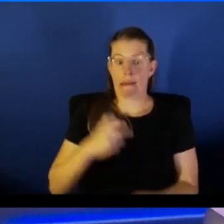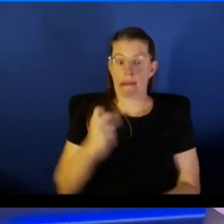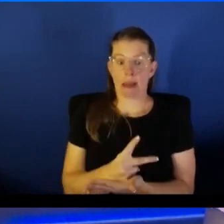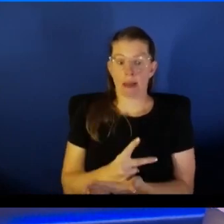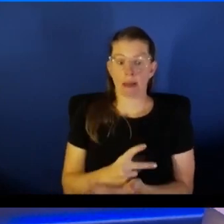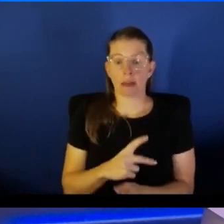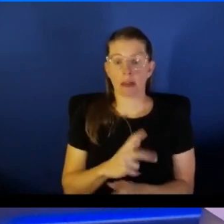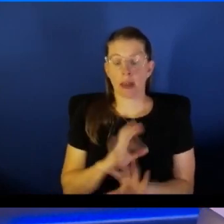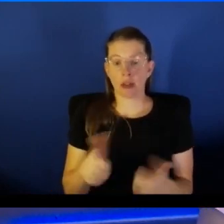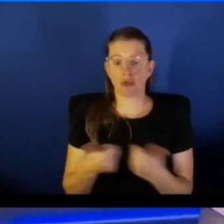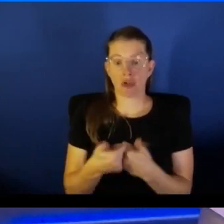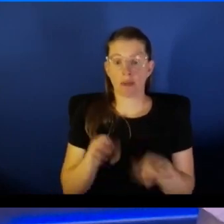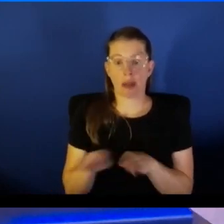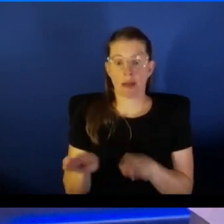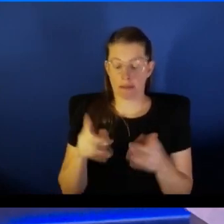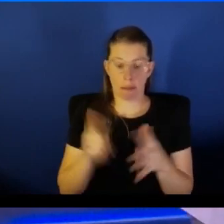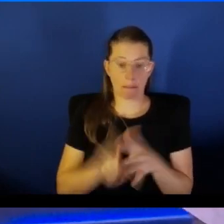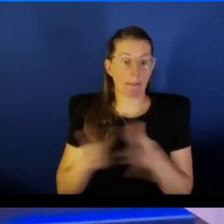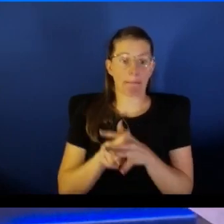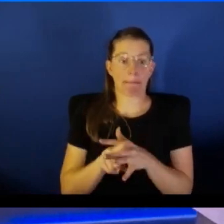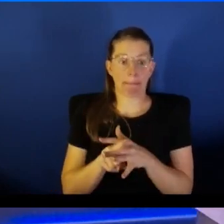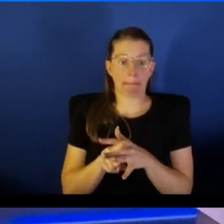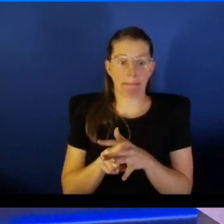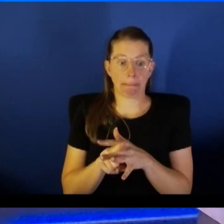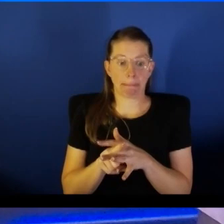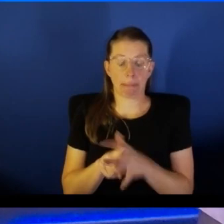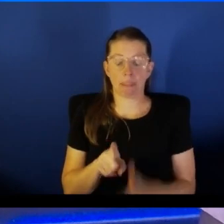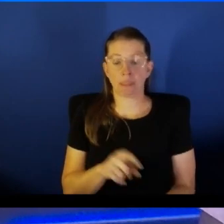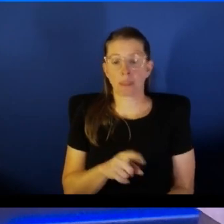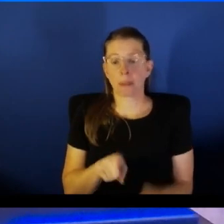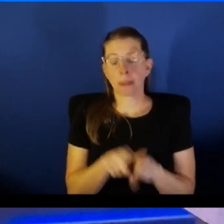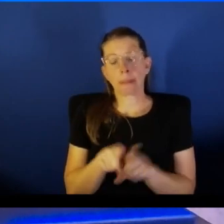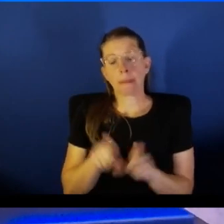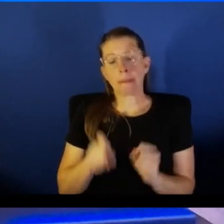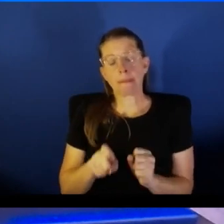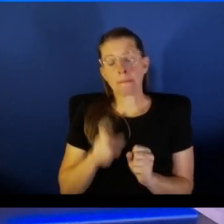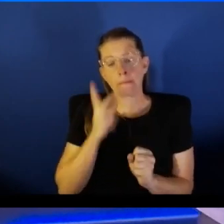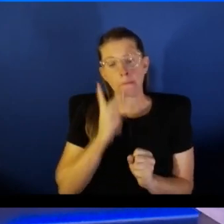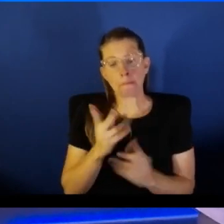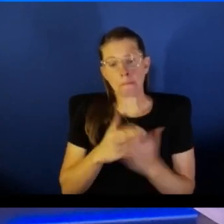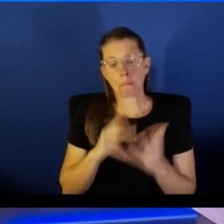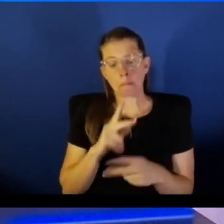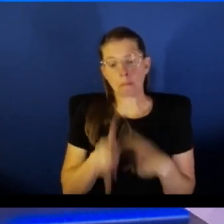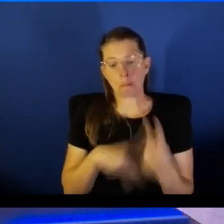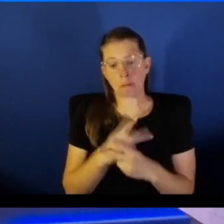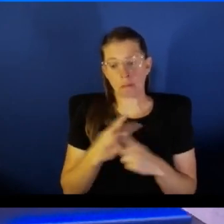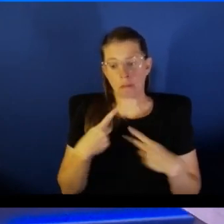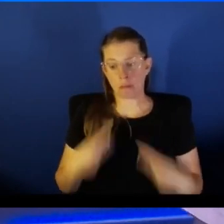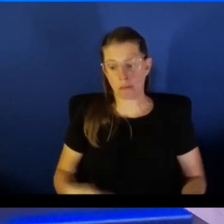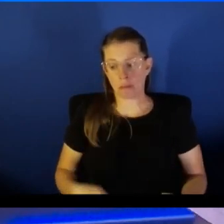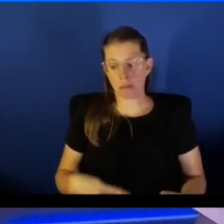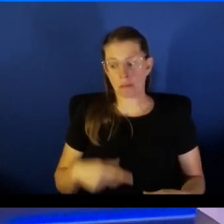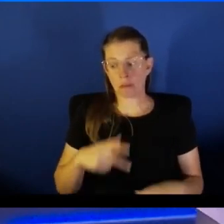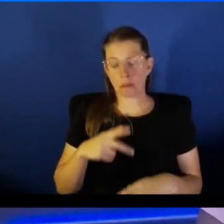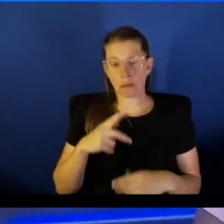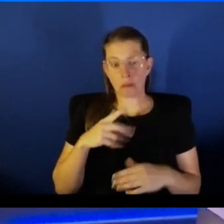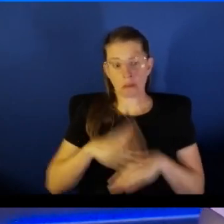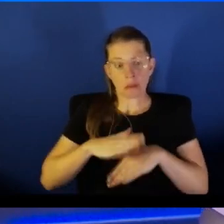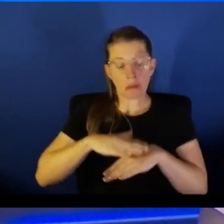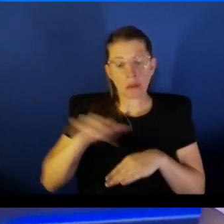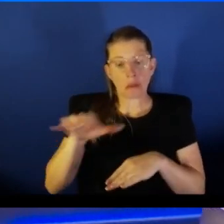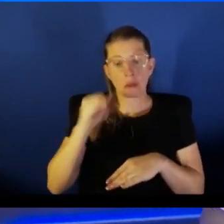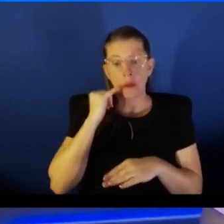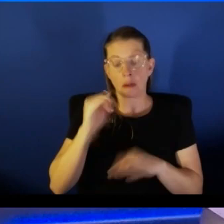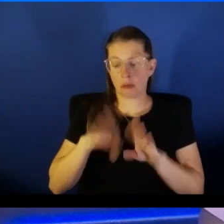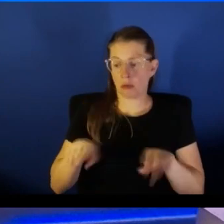behaviors that occur. And sometimes you can also see some kind of physical signs as well. So for example, if children are working on